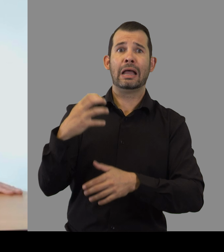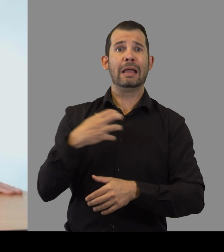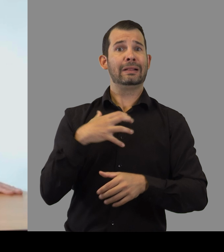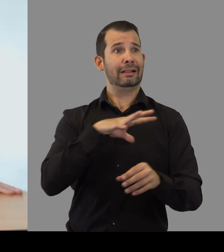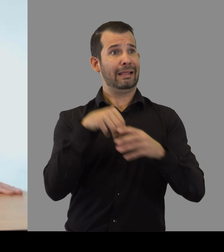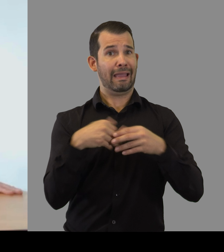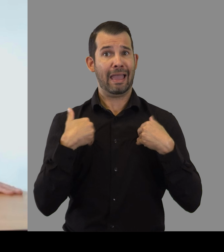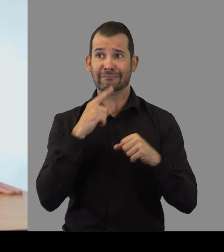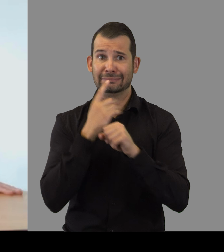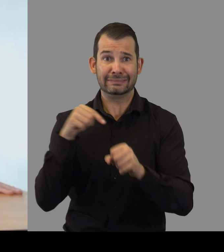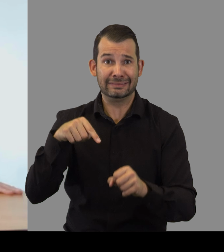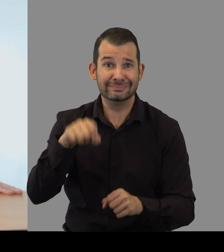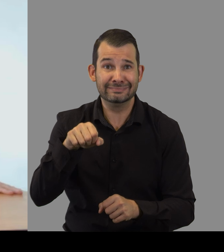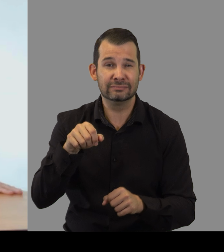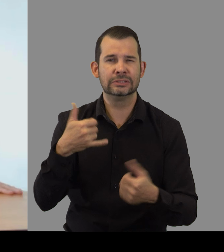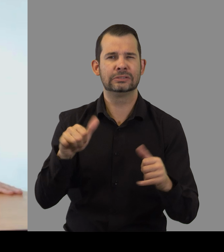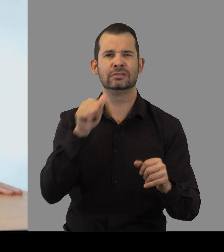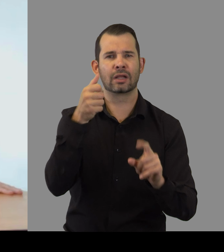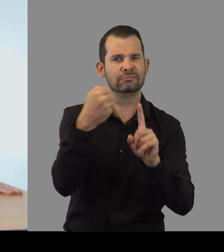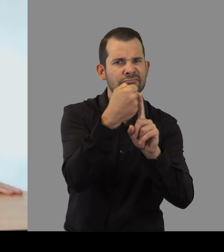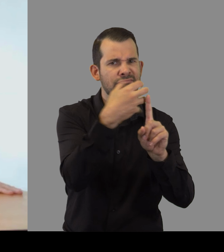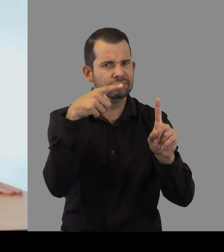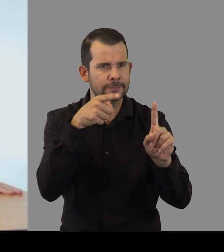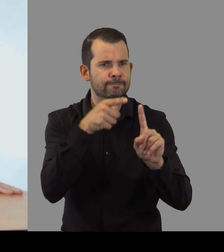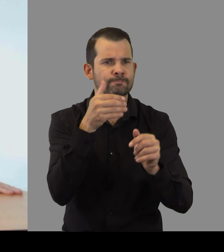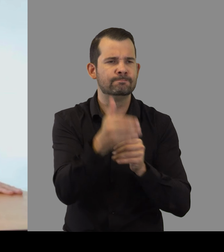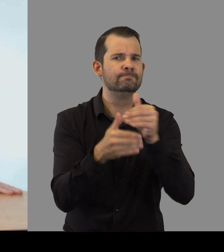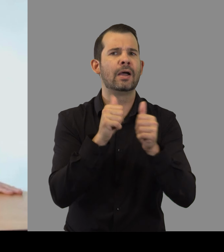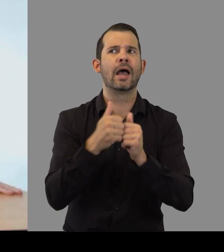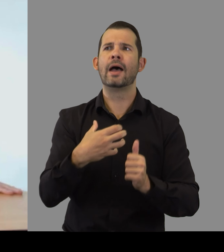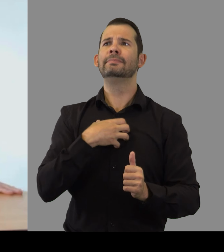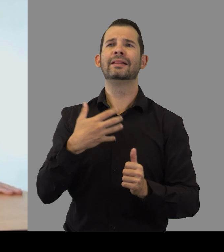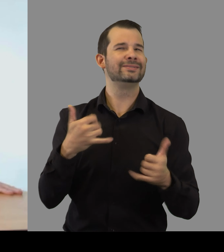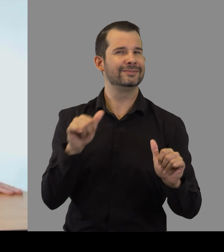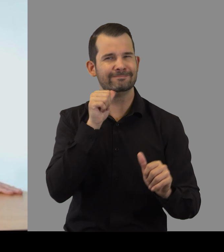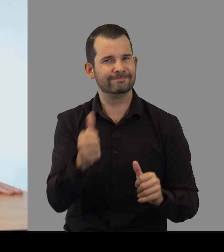to appeal, does not outline the specific